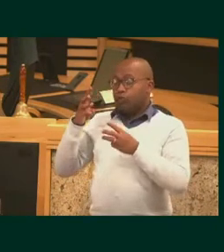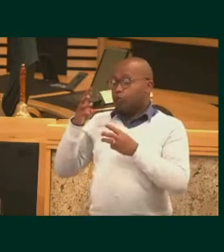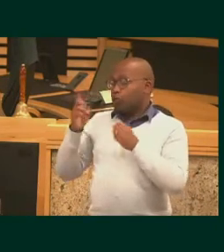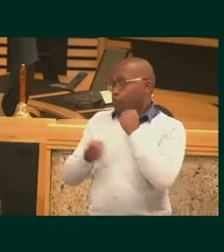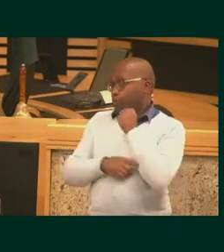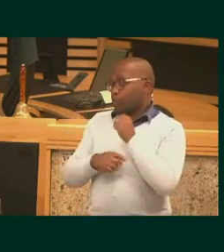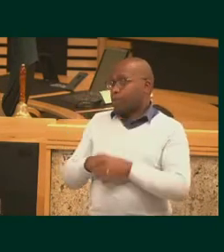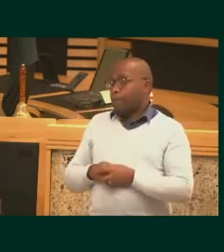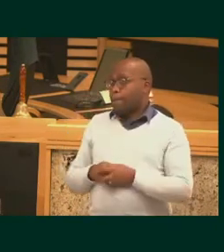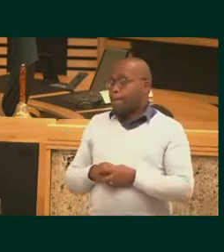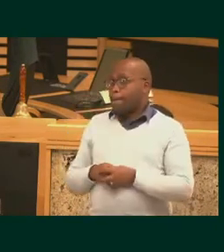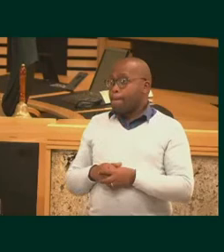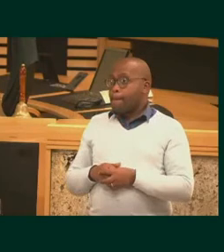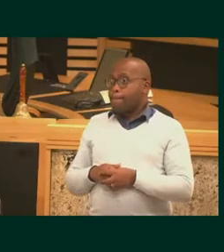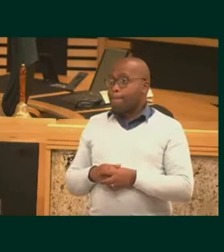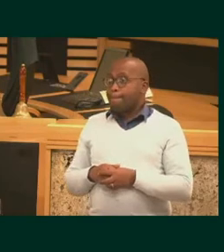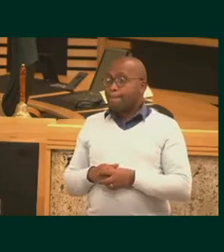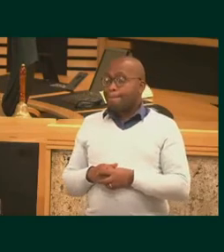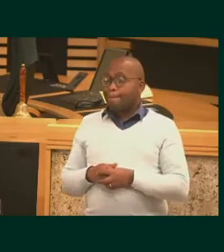in that order honorable